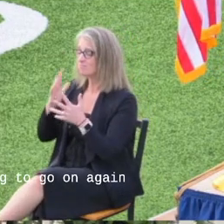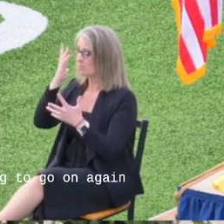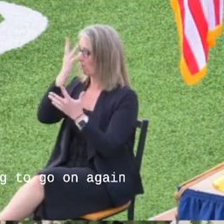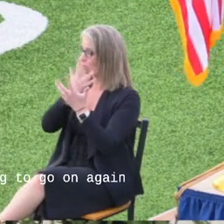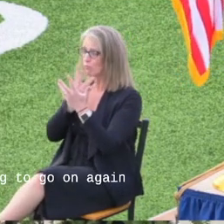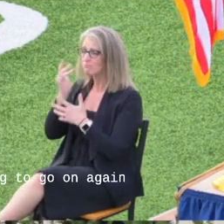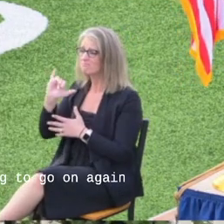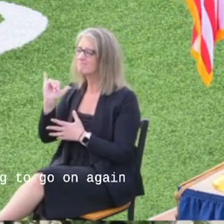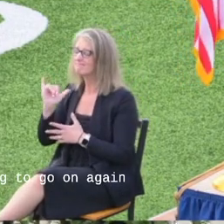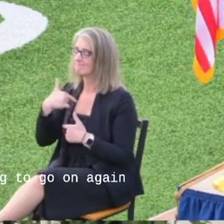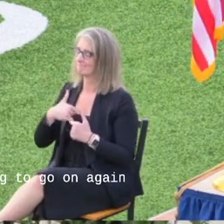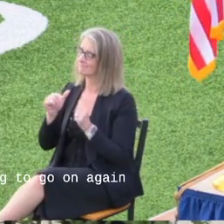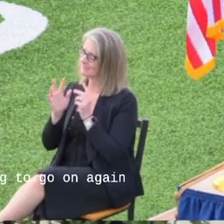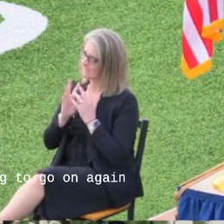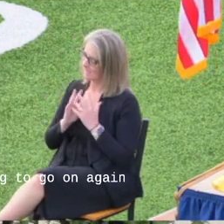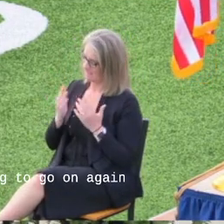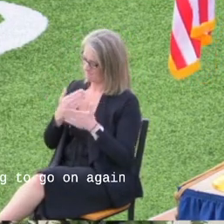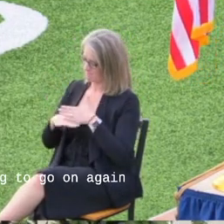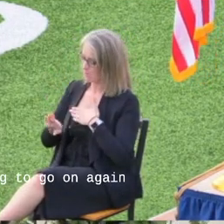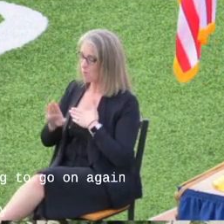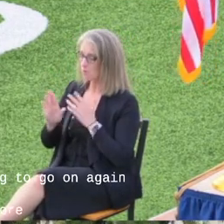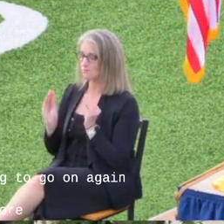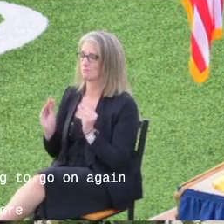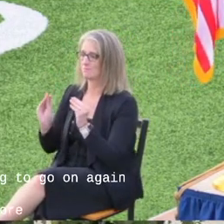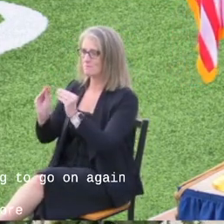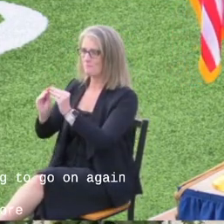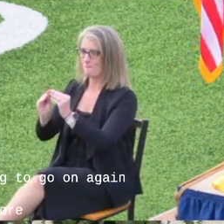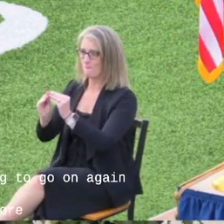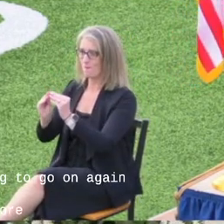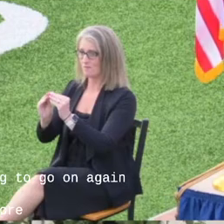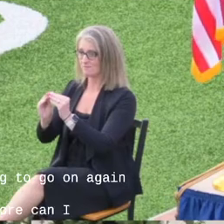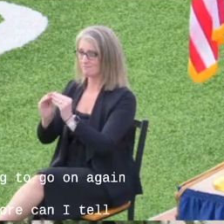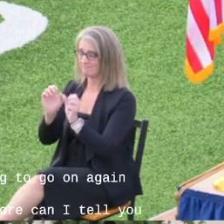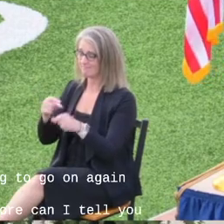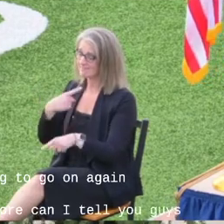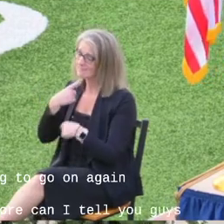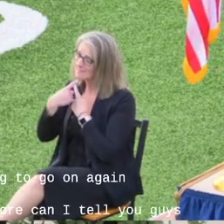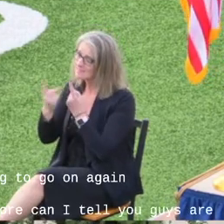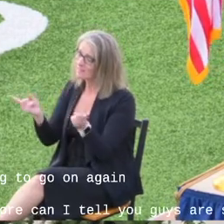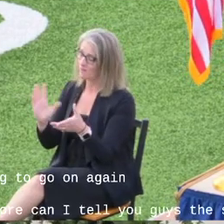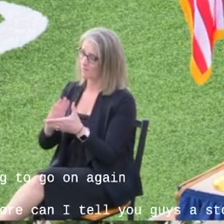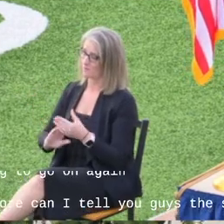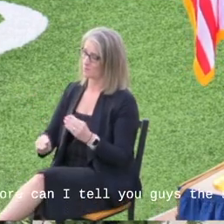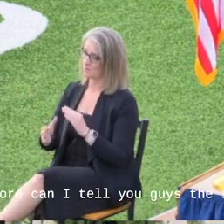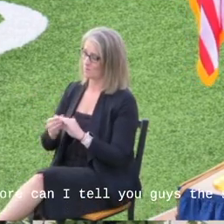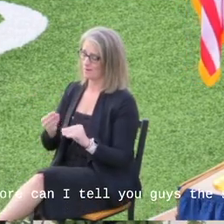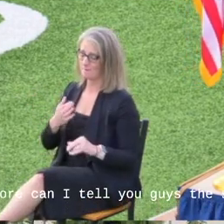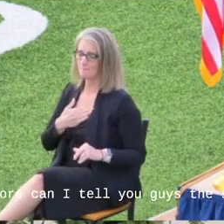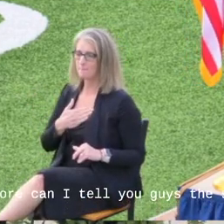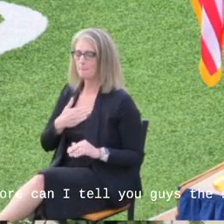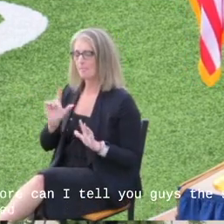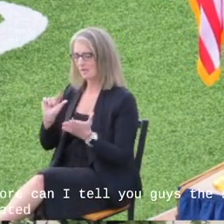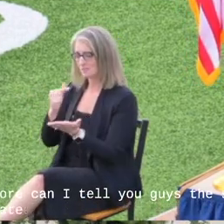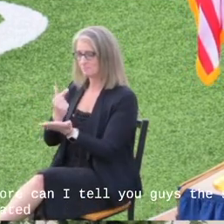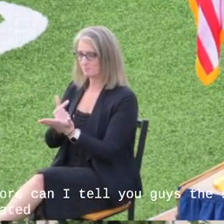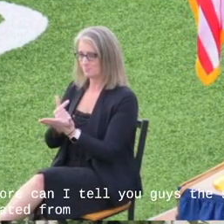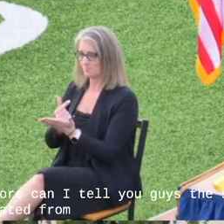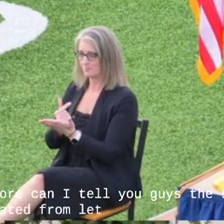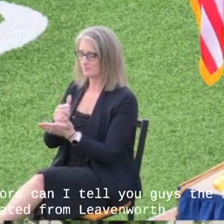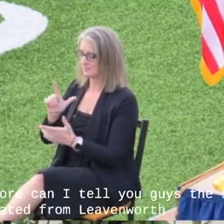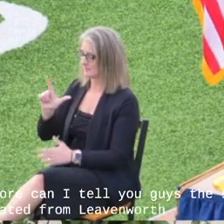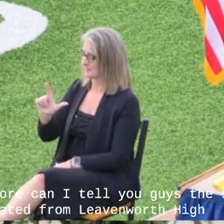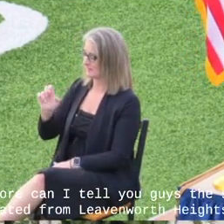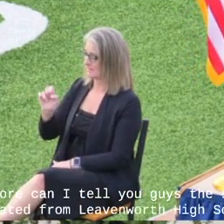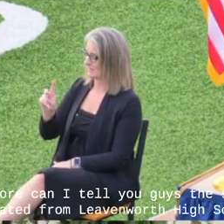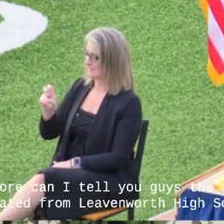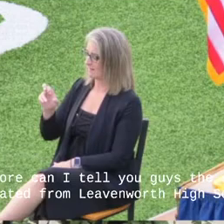looks like, I was created to do more. Can I tell you guys a story of mine? I graduated from Leavenworth